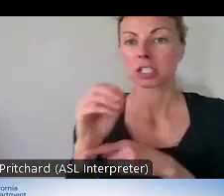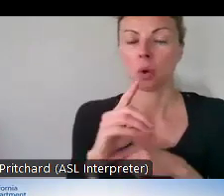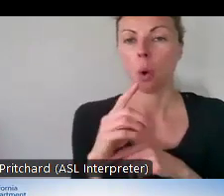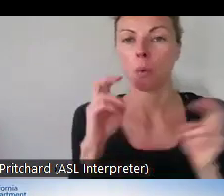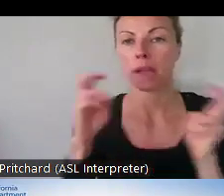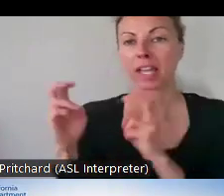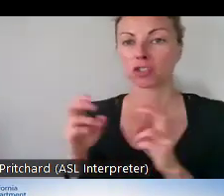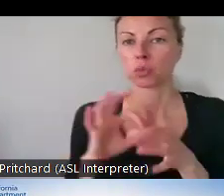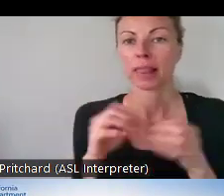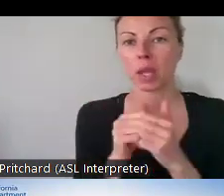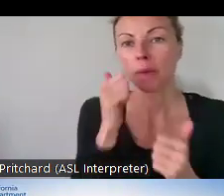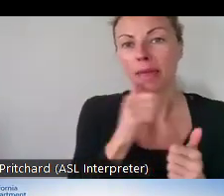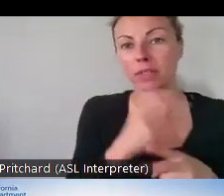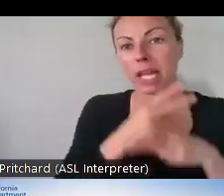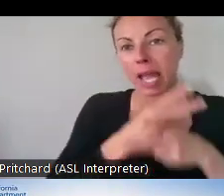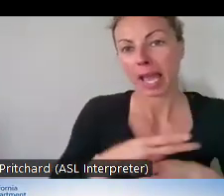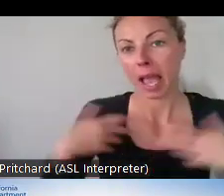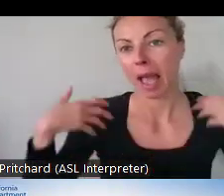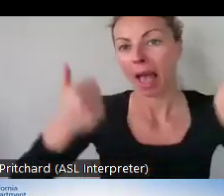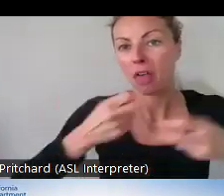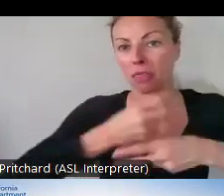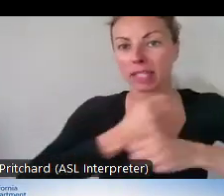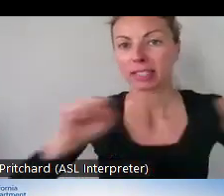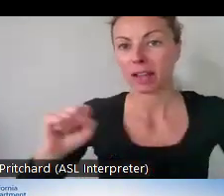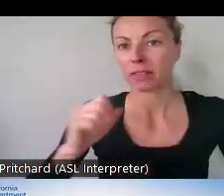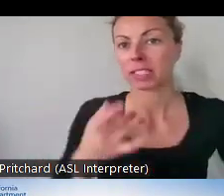day-to-day care, health, safety, and personal preference.